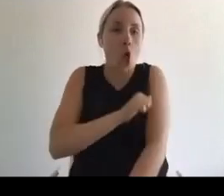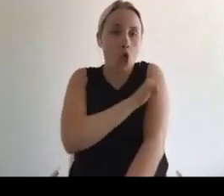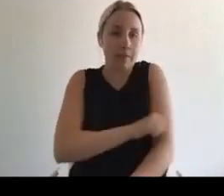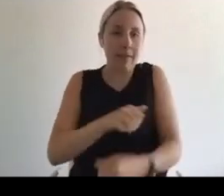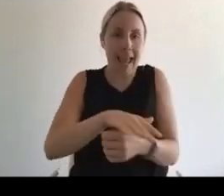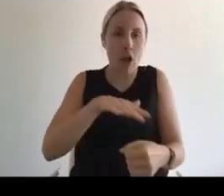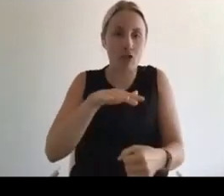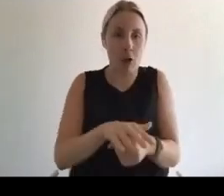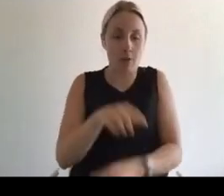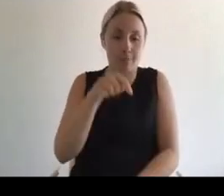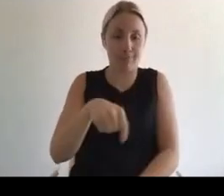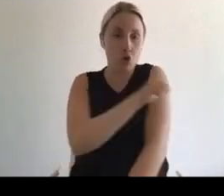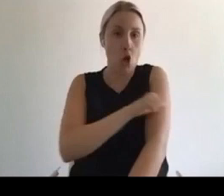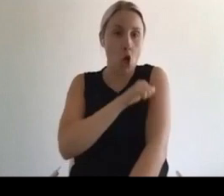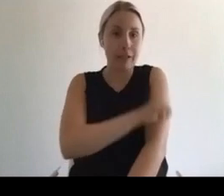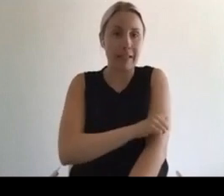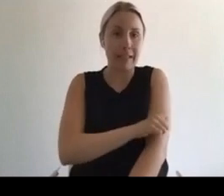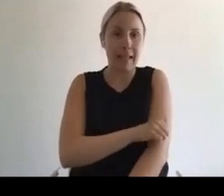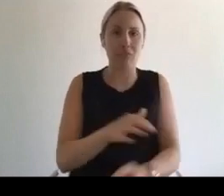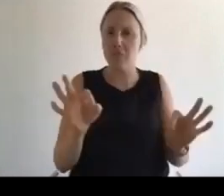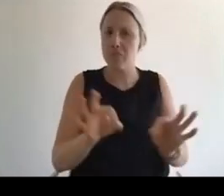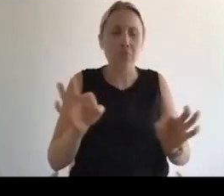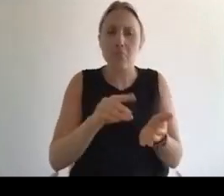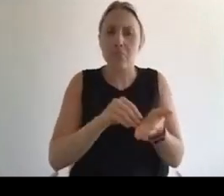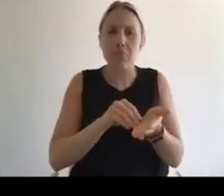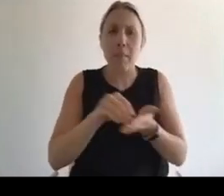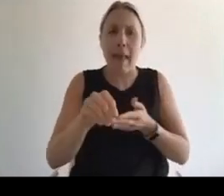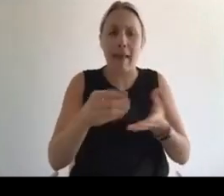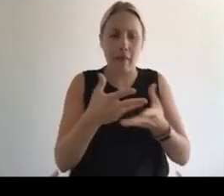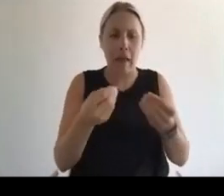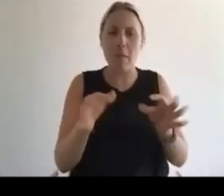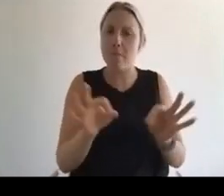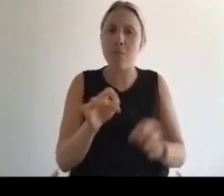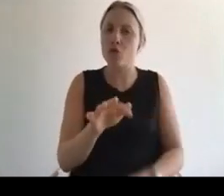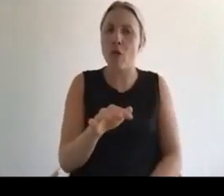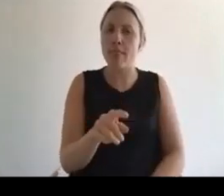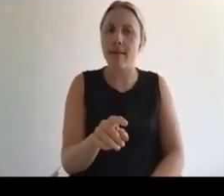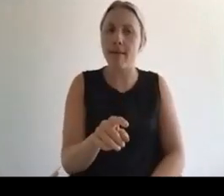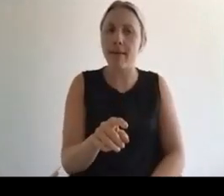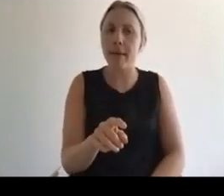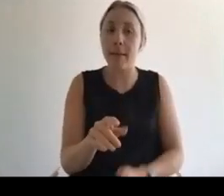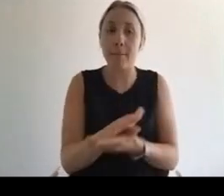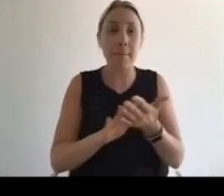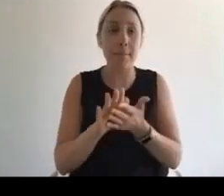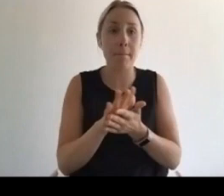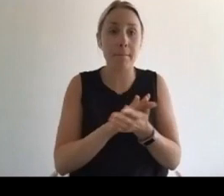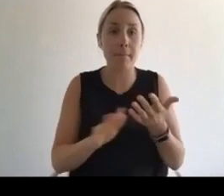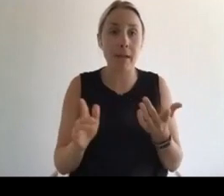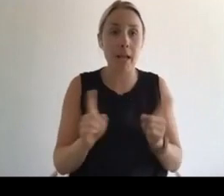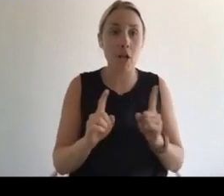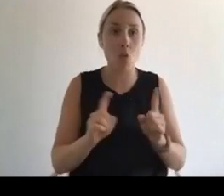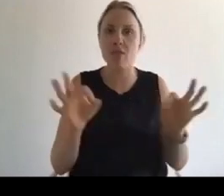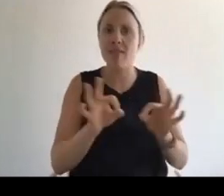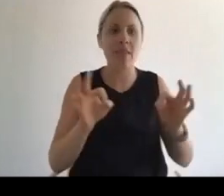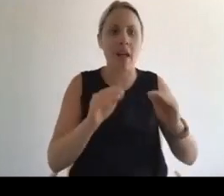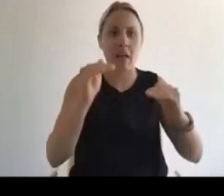in nursing, we don't have a gender pay gap as such. But we're not saying that this means that there is no gender issues